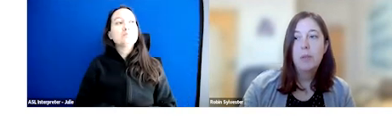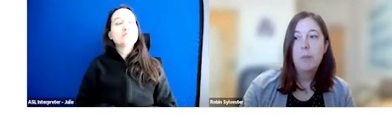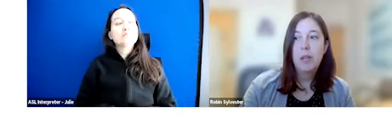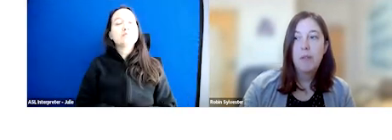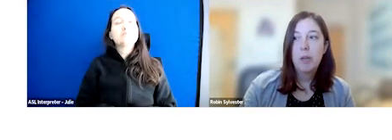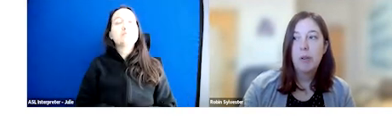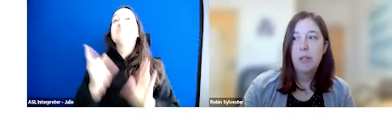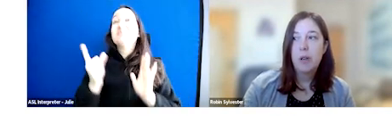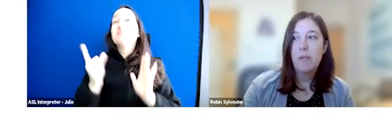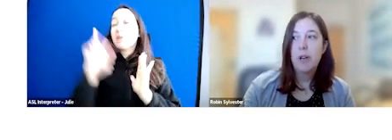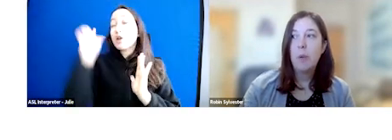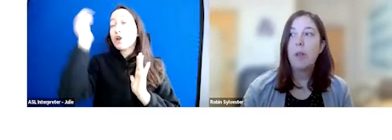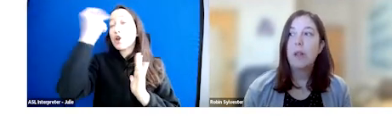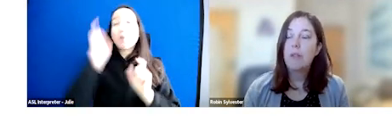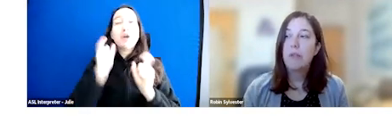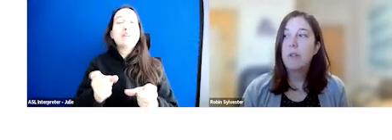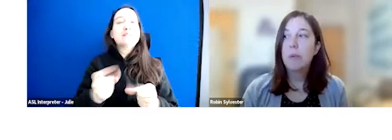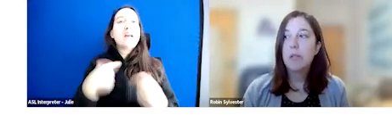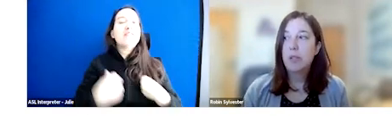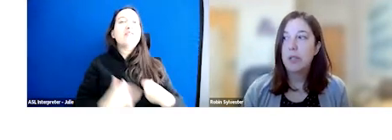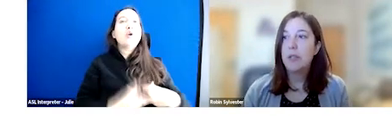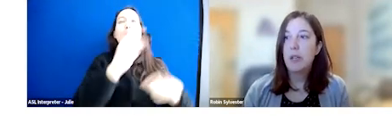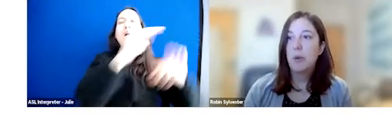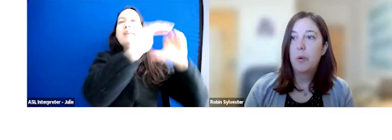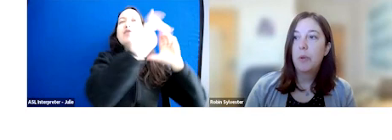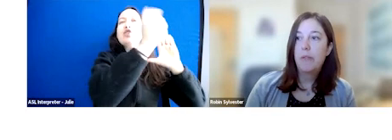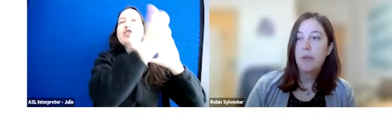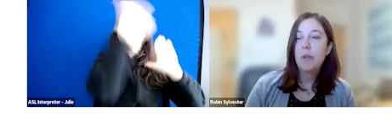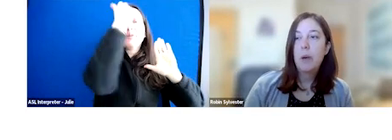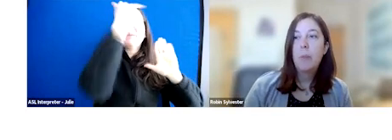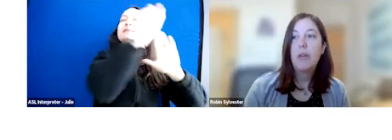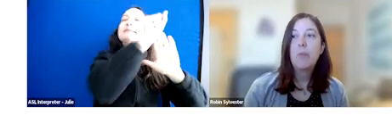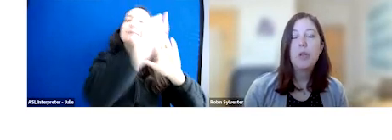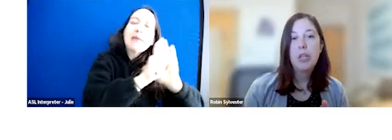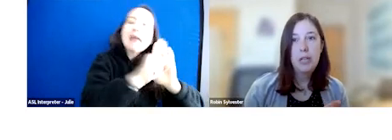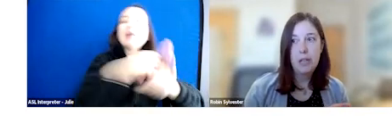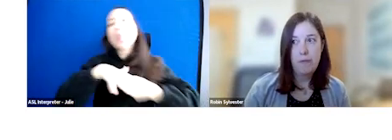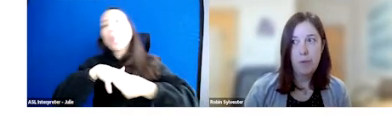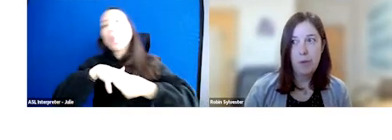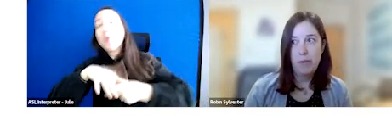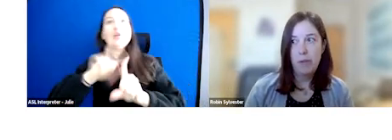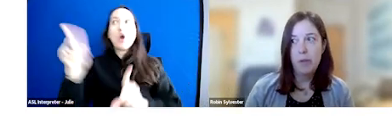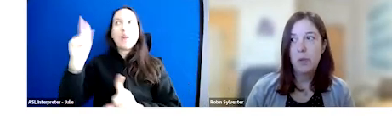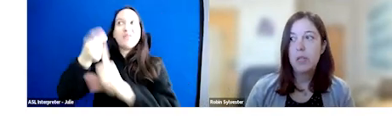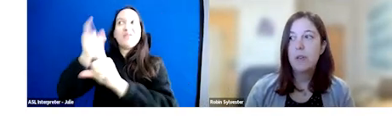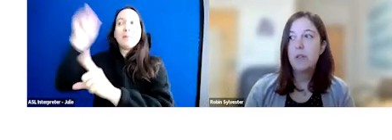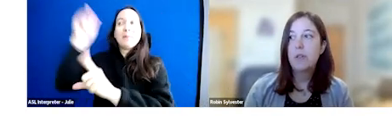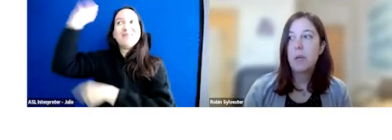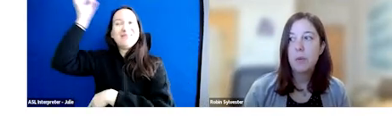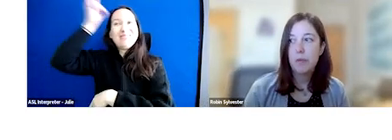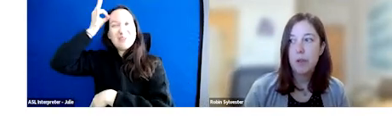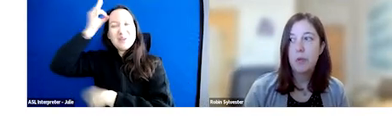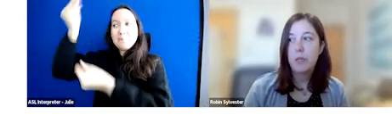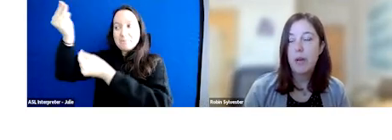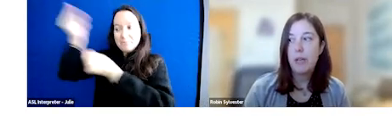So sometimes government grants are offered at one level of government, such as the state or local level, but they originated at the federal level. So these funds are